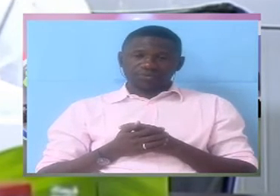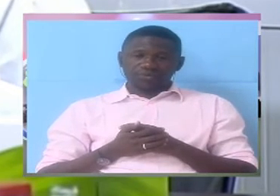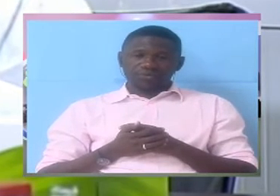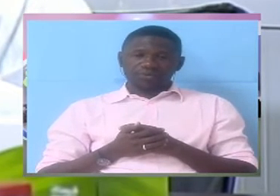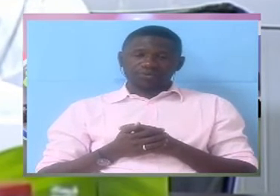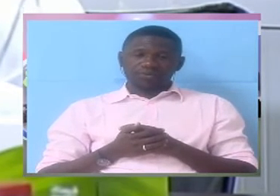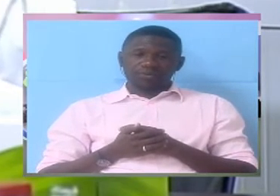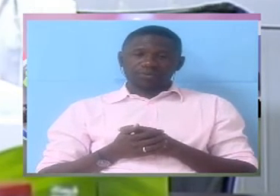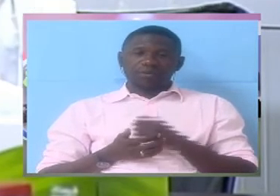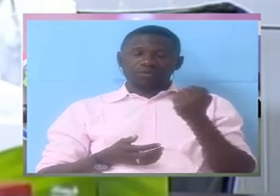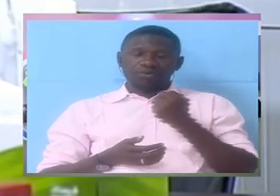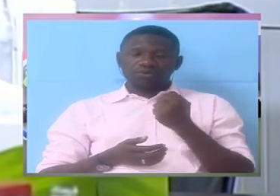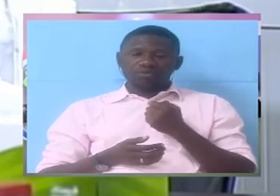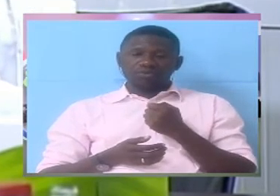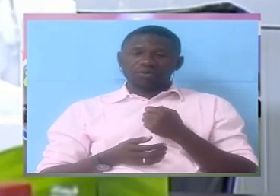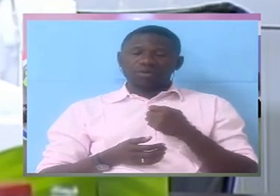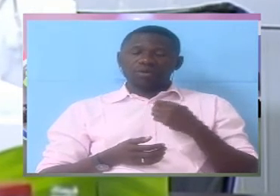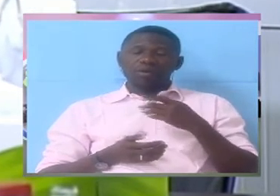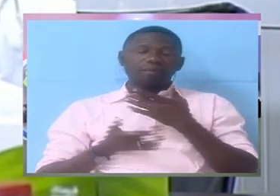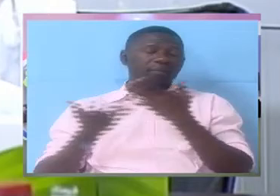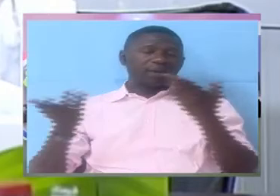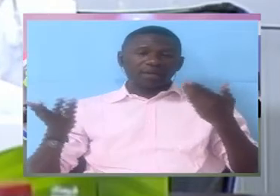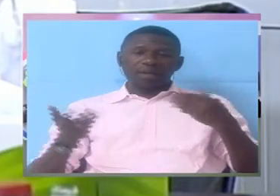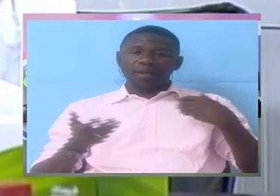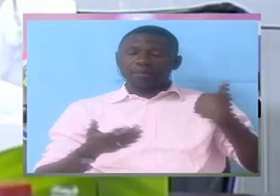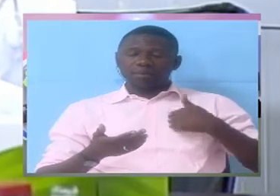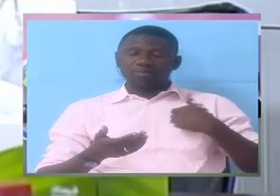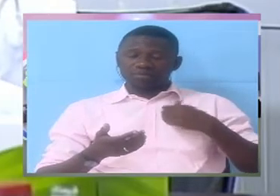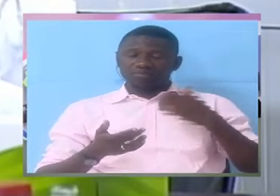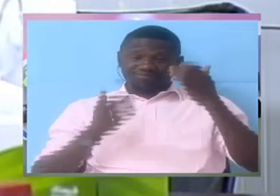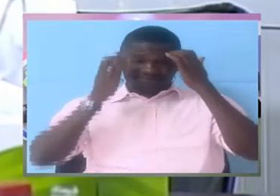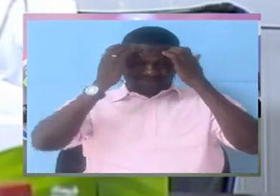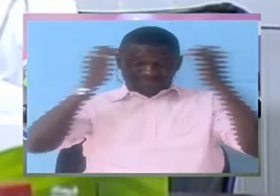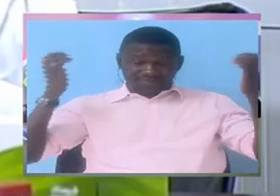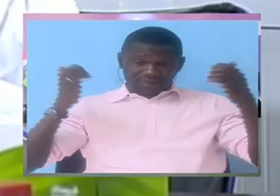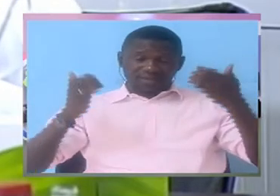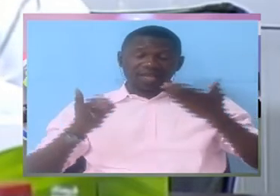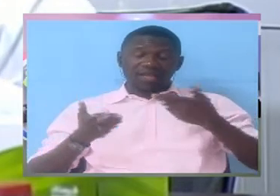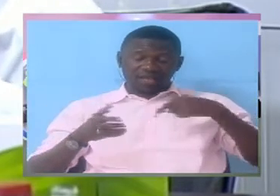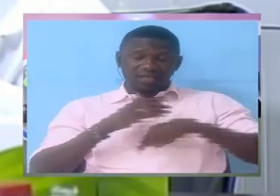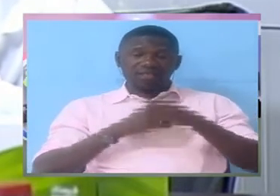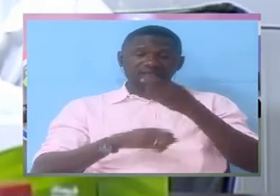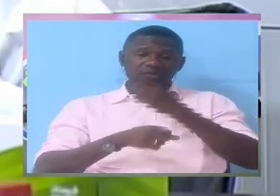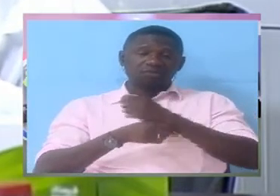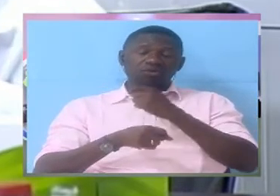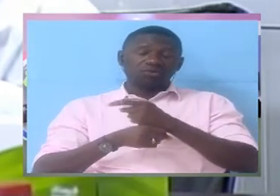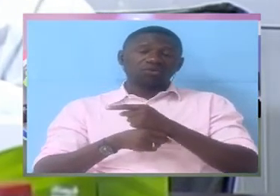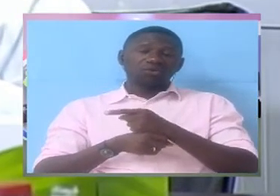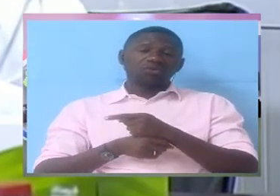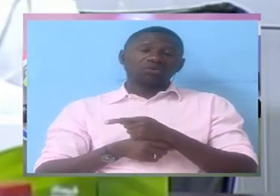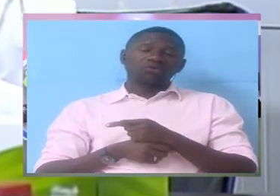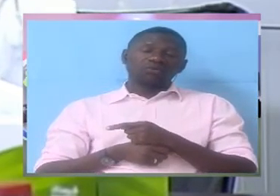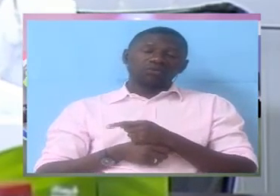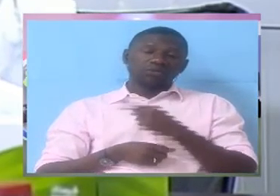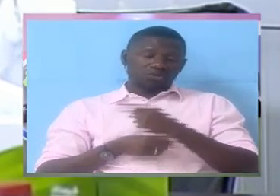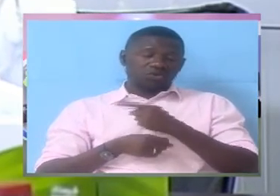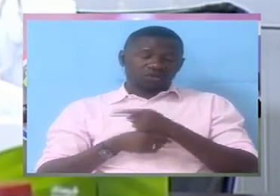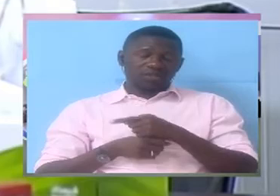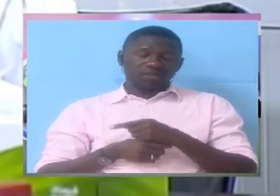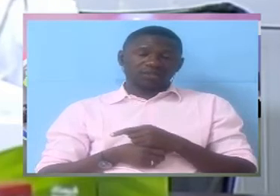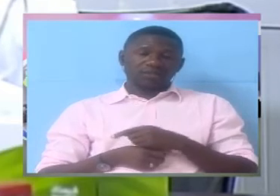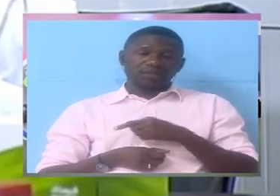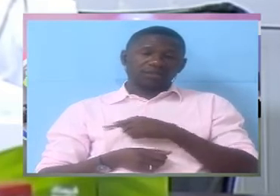karanal siata gambia because a lot of land people are in this country nowadays yal tombong they selected